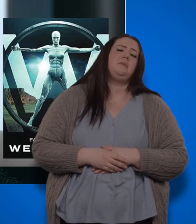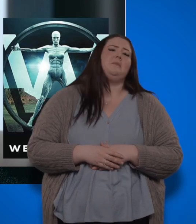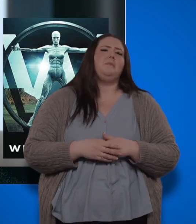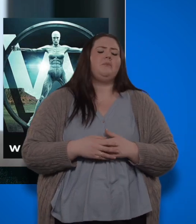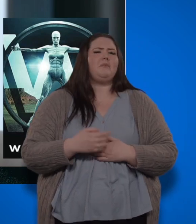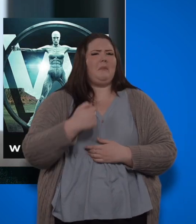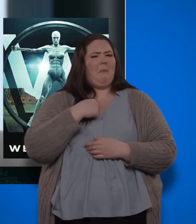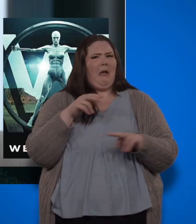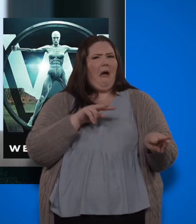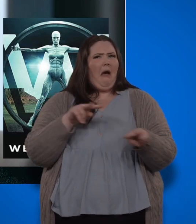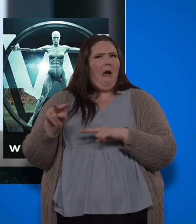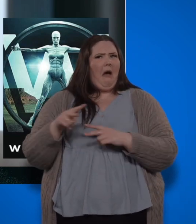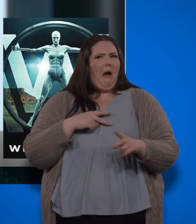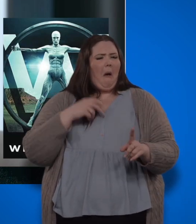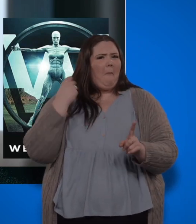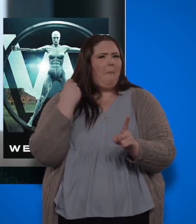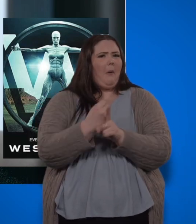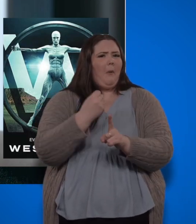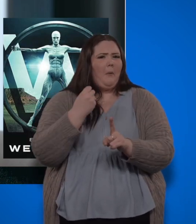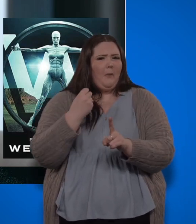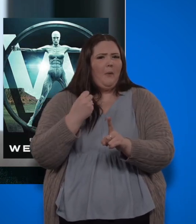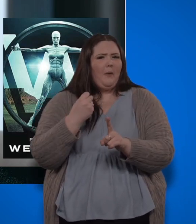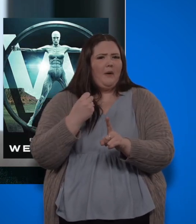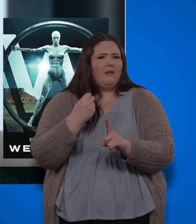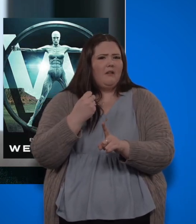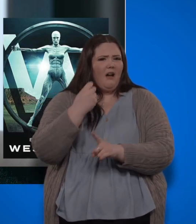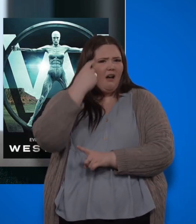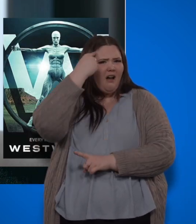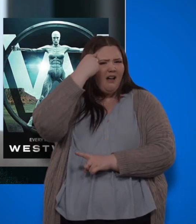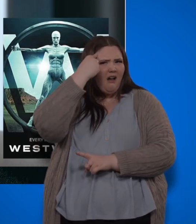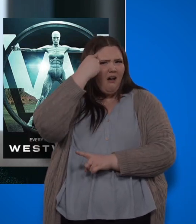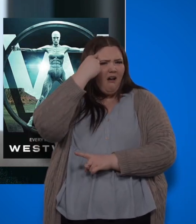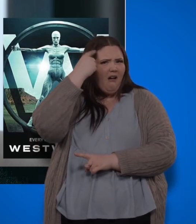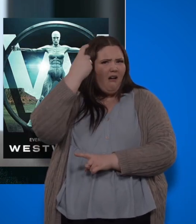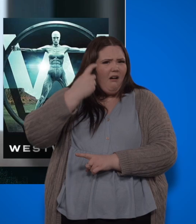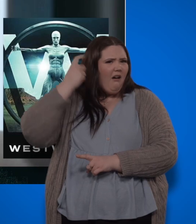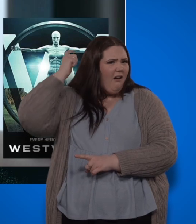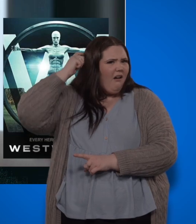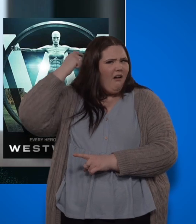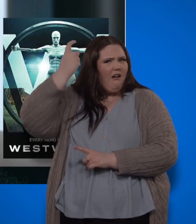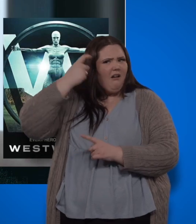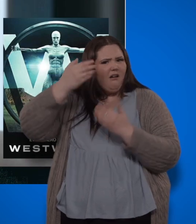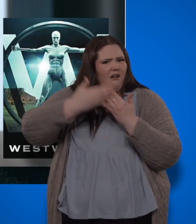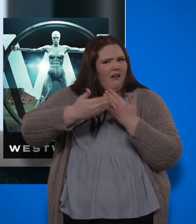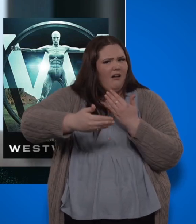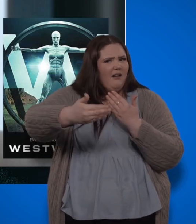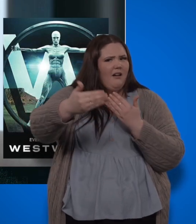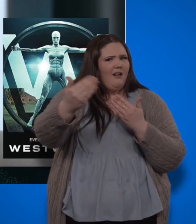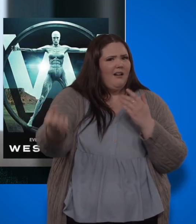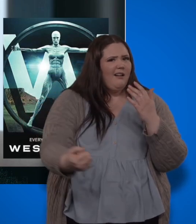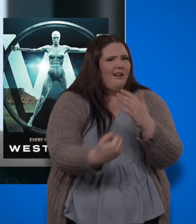question which is going to haunt us as we go into the future. If you can't tell the